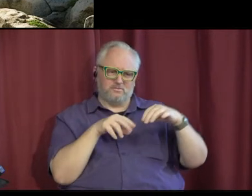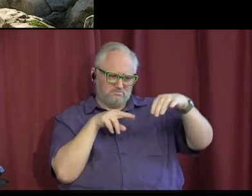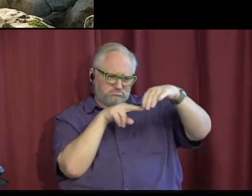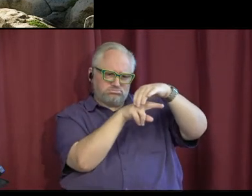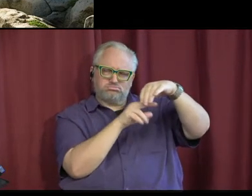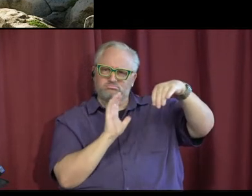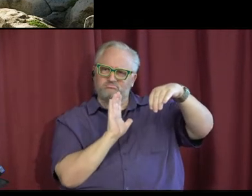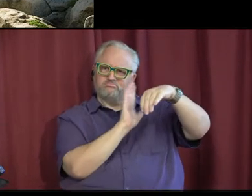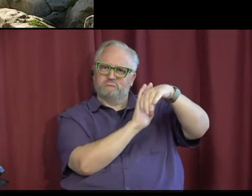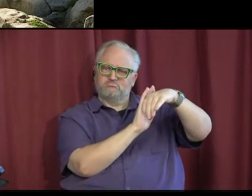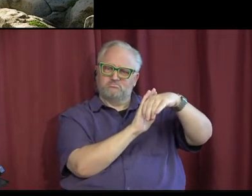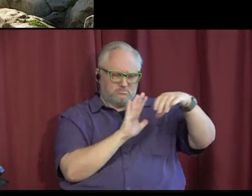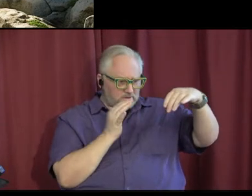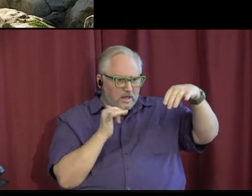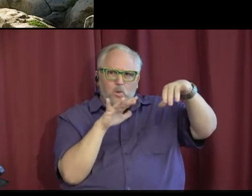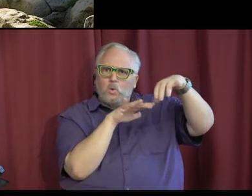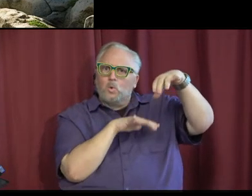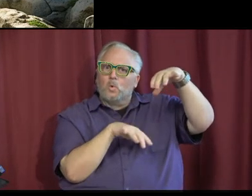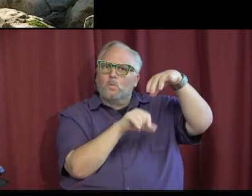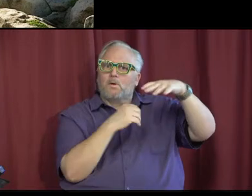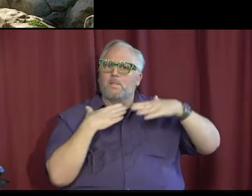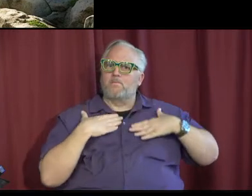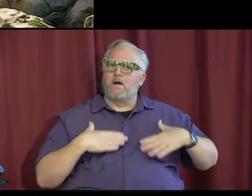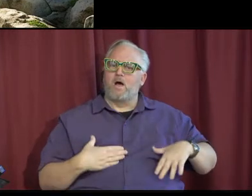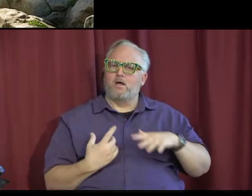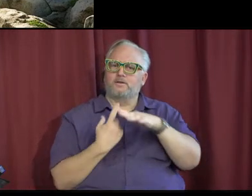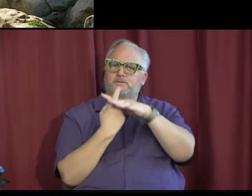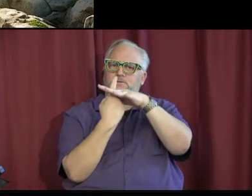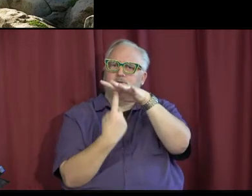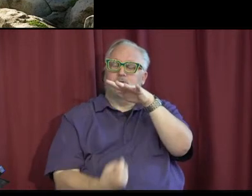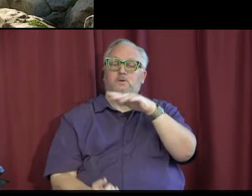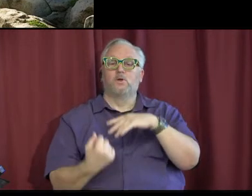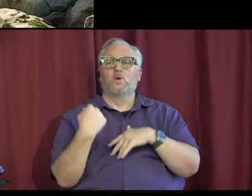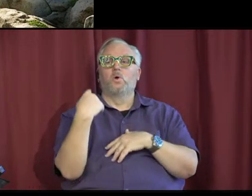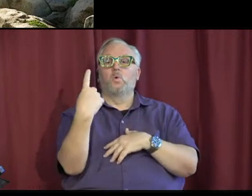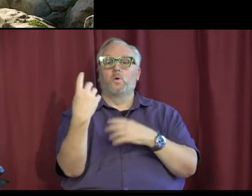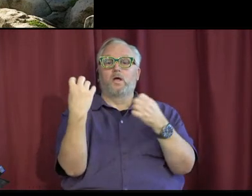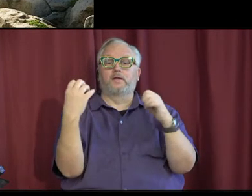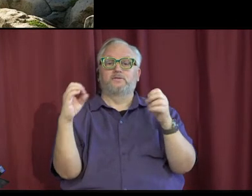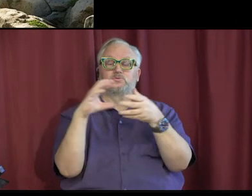is empty. In one of the Easter stories, an angel